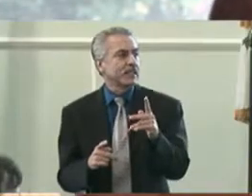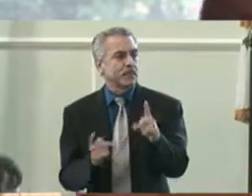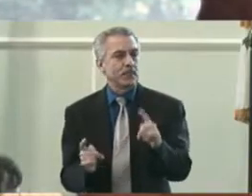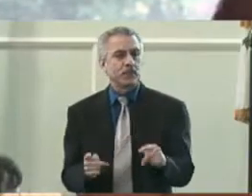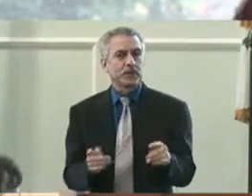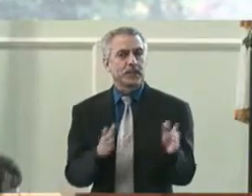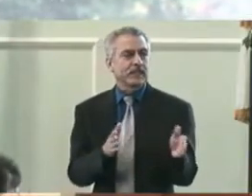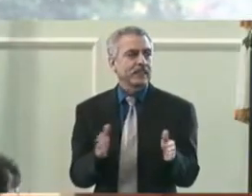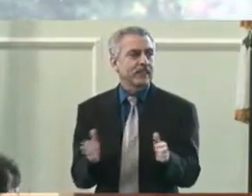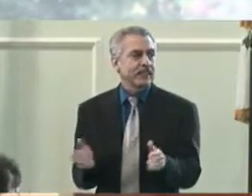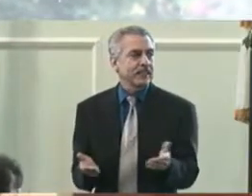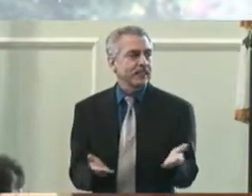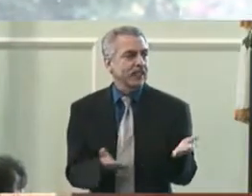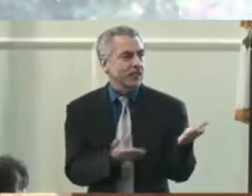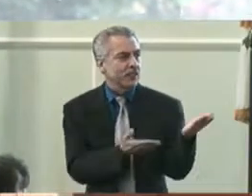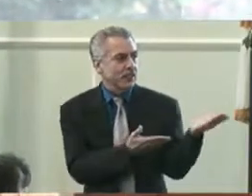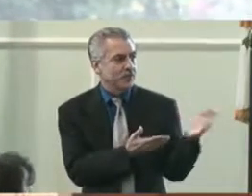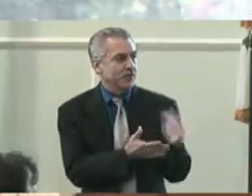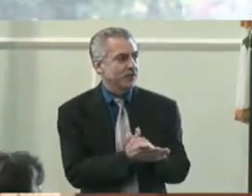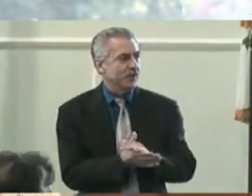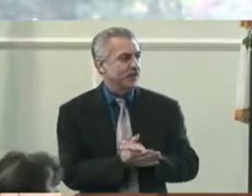time.